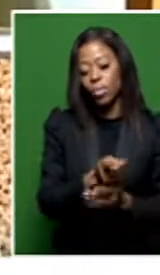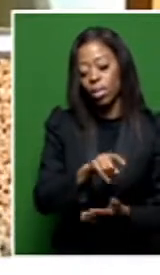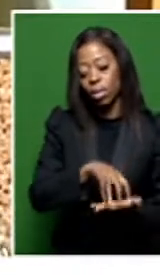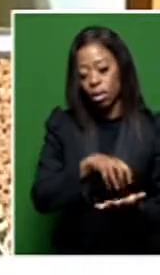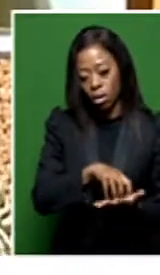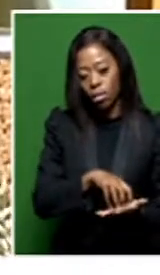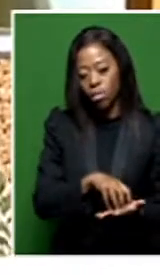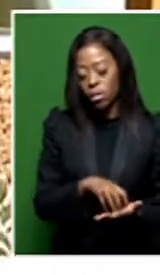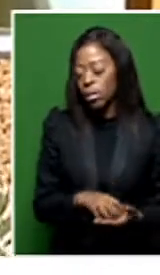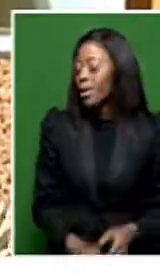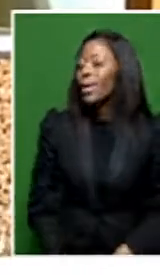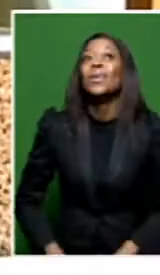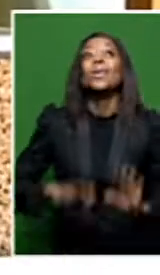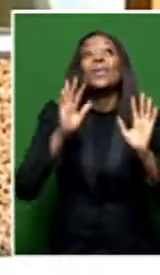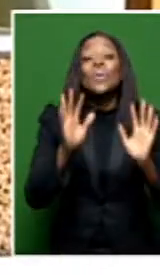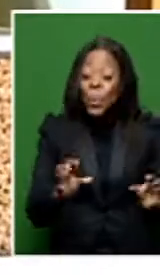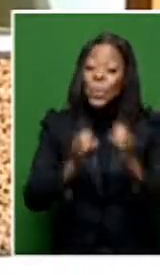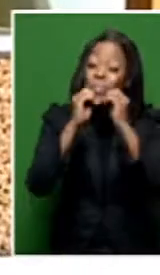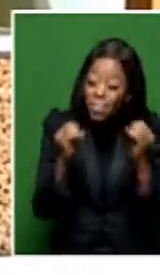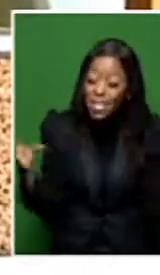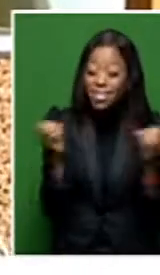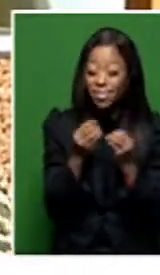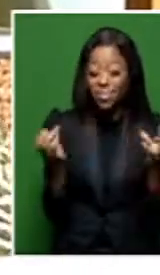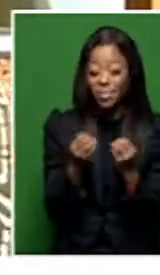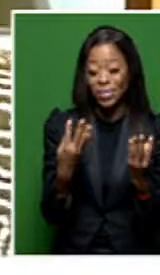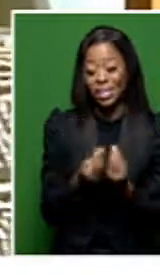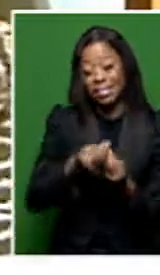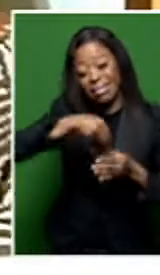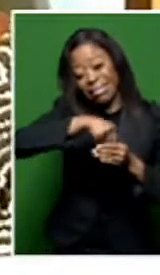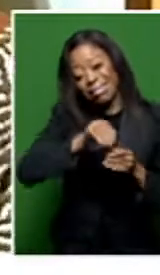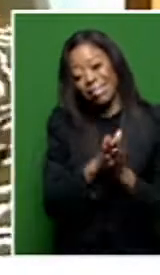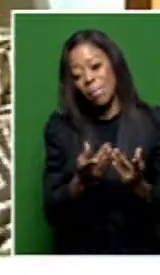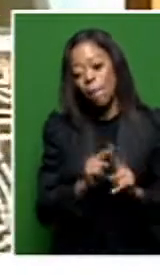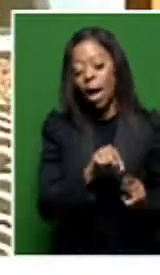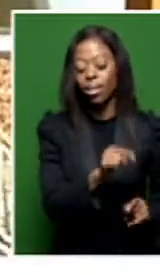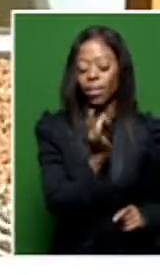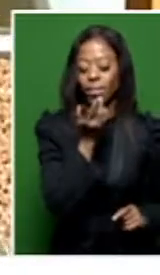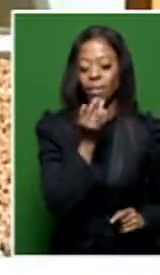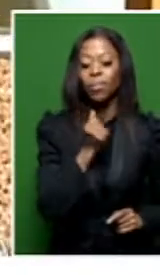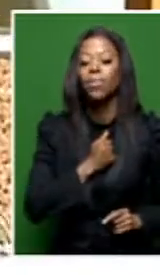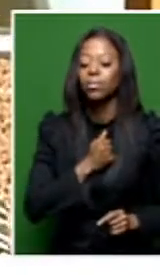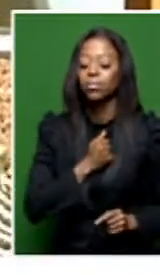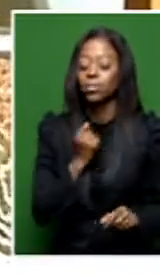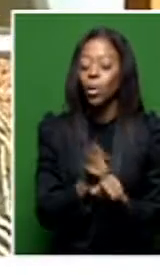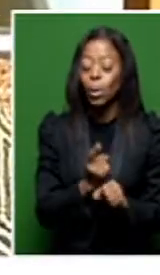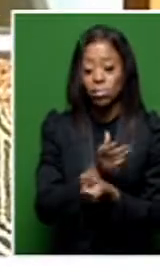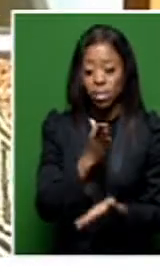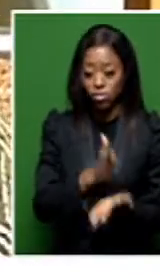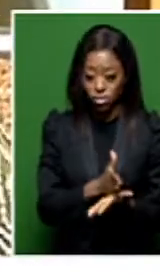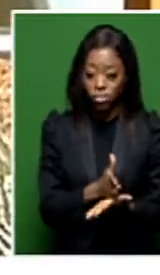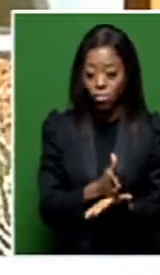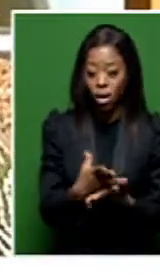cake. There's so many things in that book, but yeah, those are my favorites that I always make sure